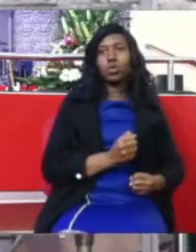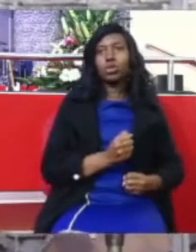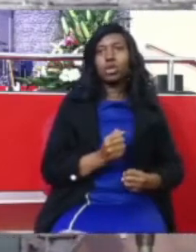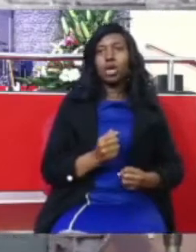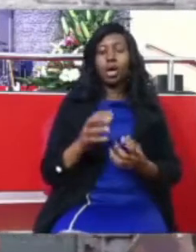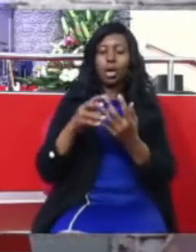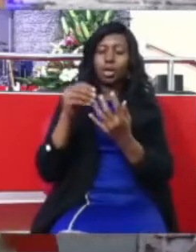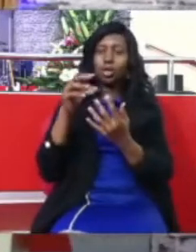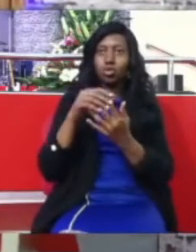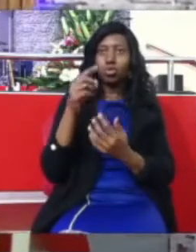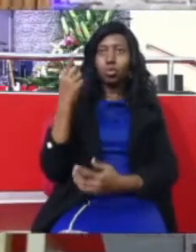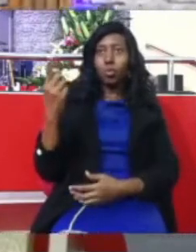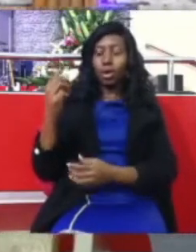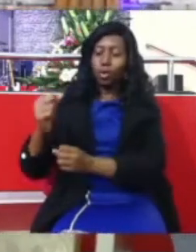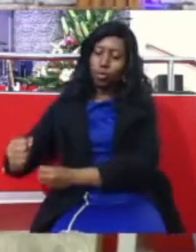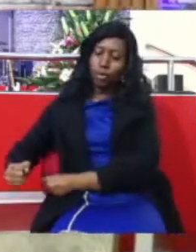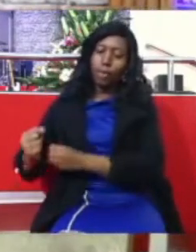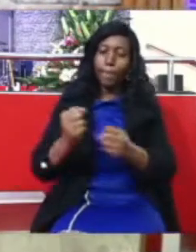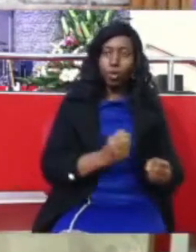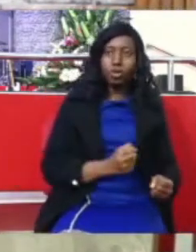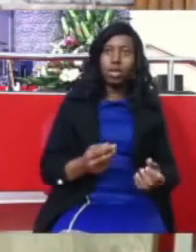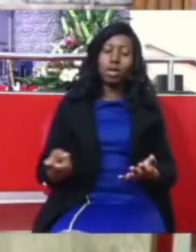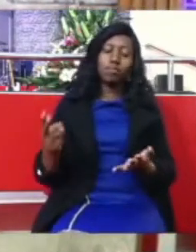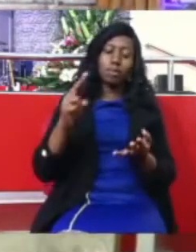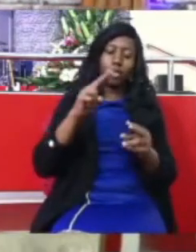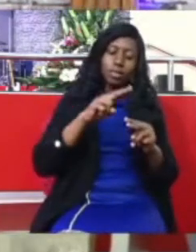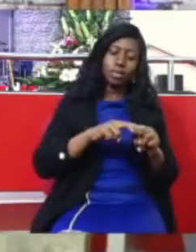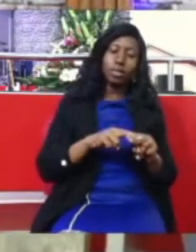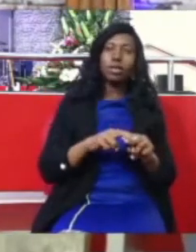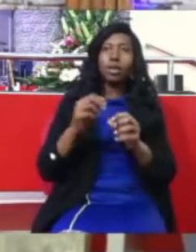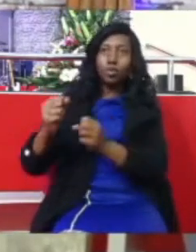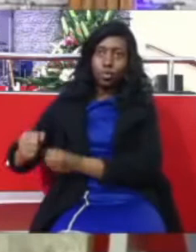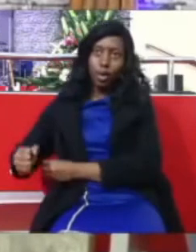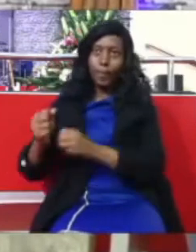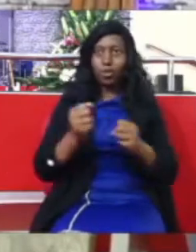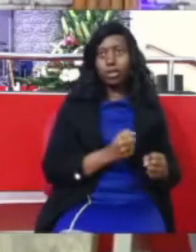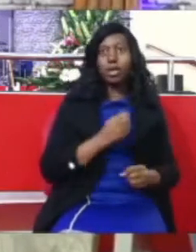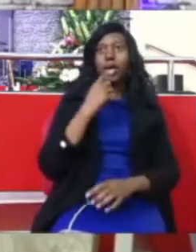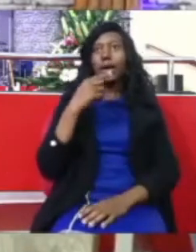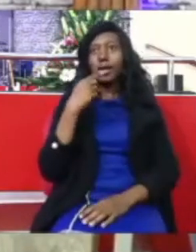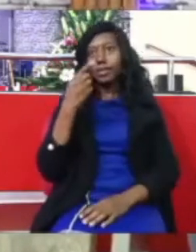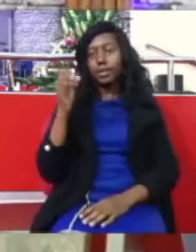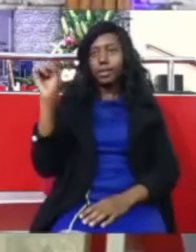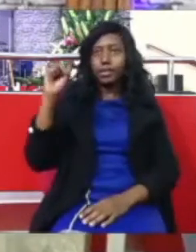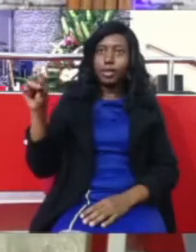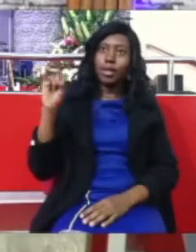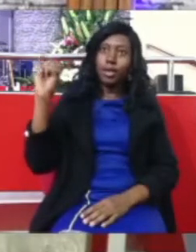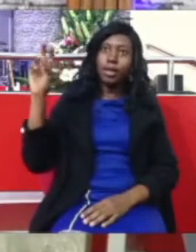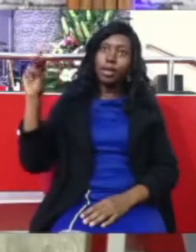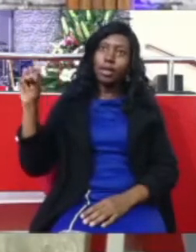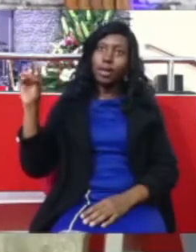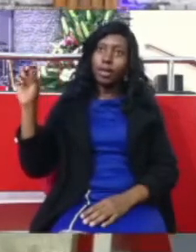boats, and he gets into that boat. And he pushes it. He tells Simon, push it towards the water. And Simon pushes